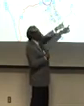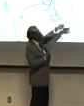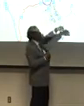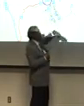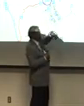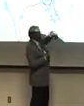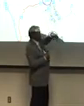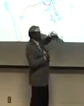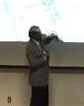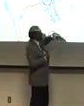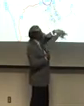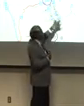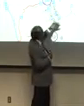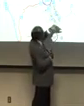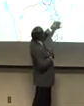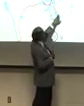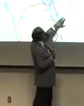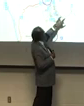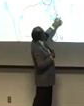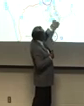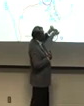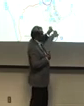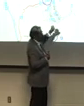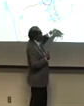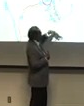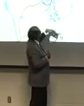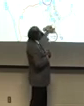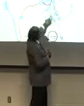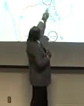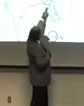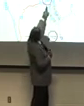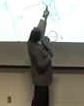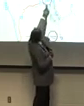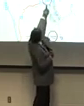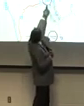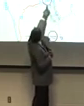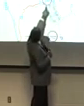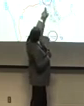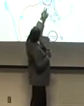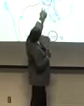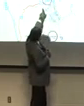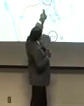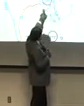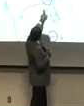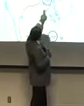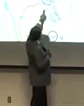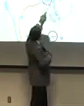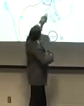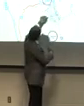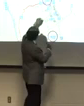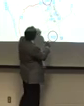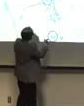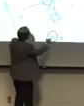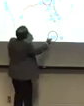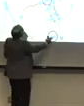bathroom before we go to catch the ferry. We'll just leave ourselves an extra 5 minutes. Well, it turns out that bathroom wasn't there. So now